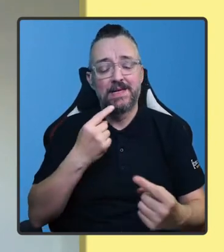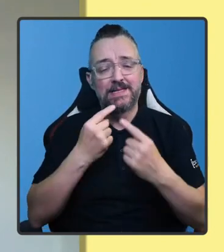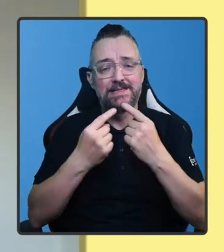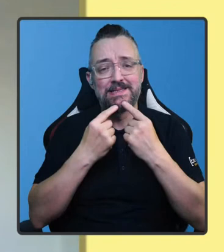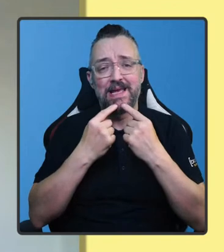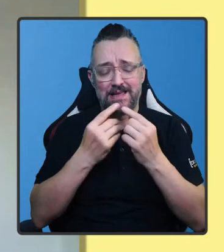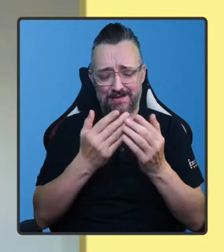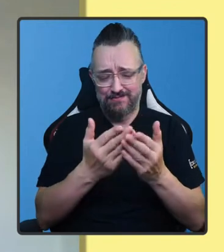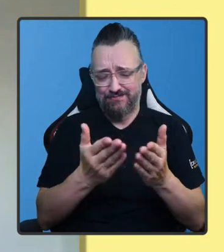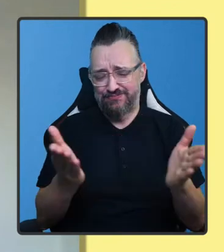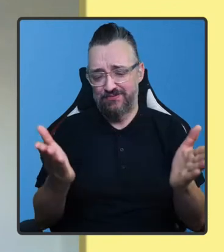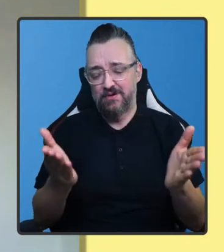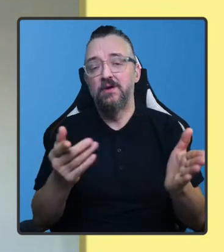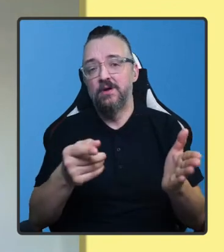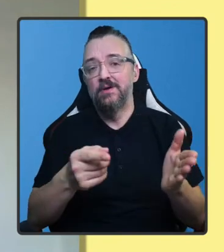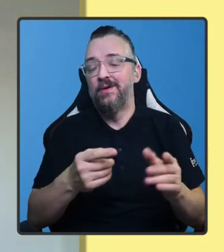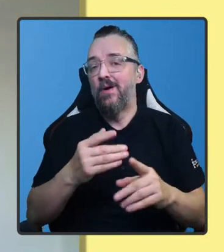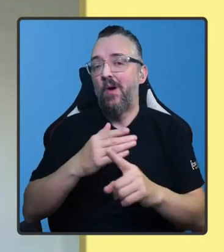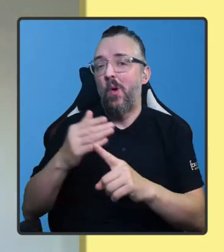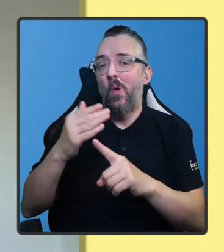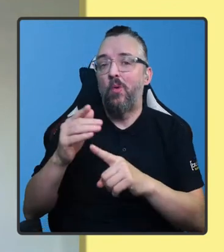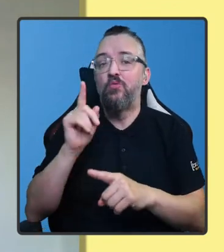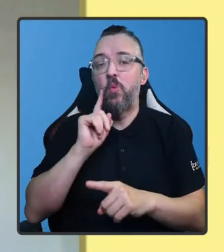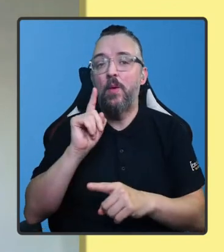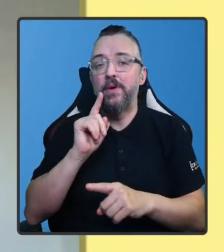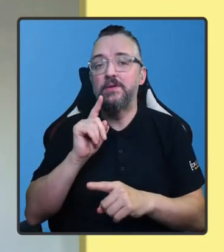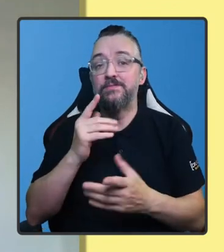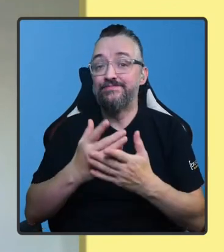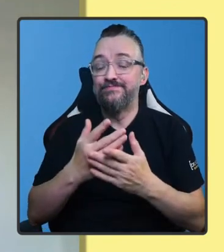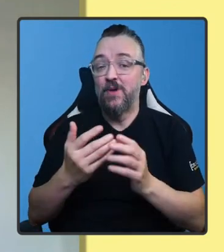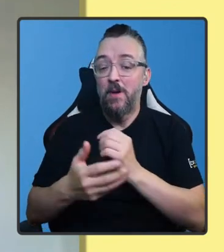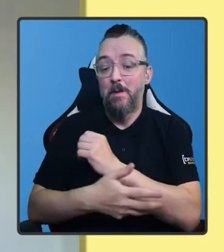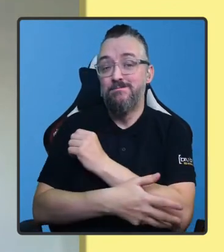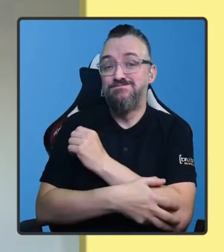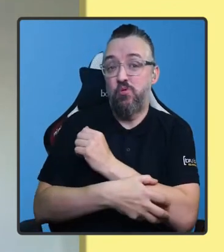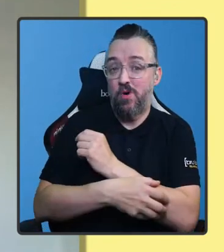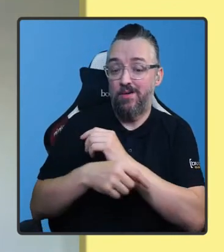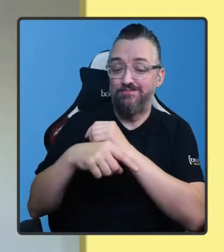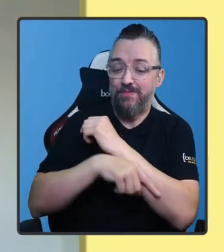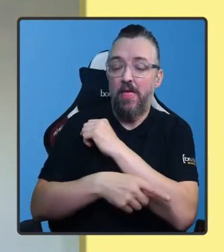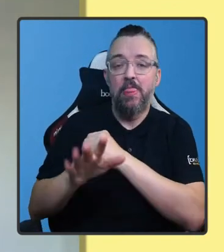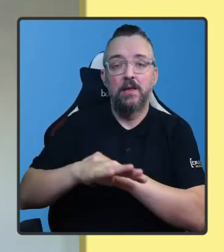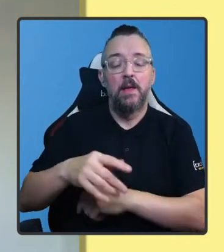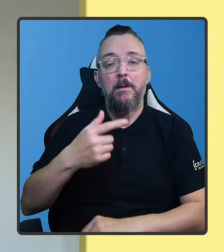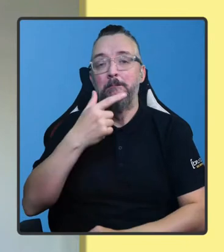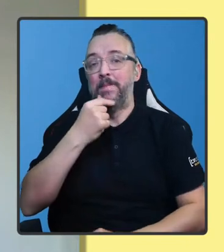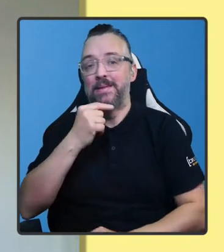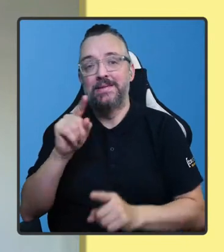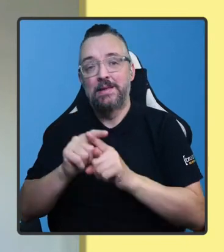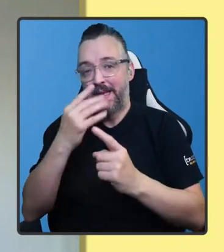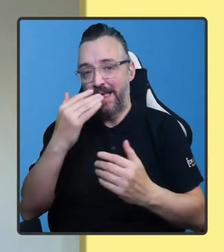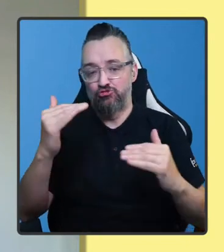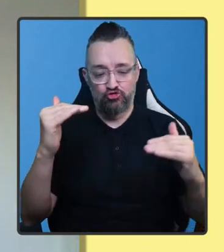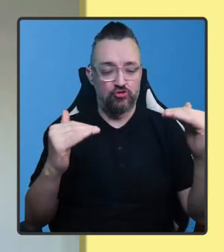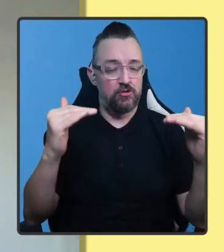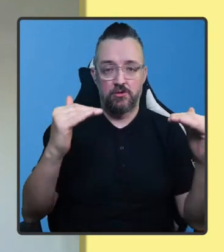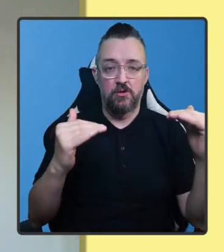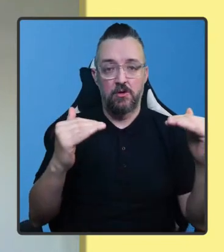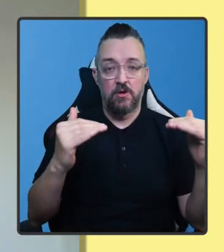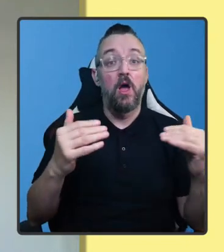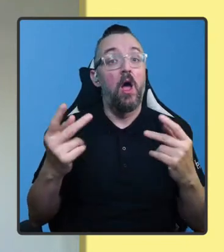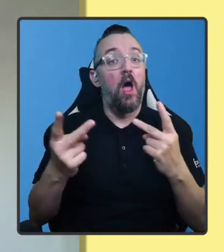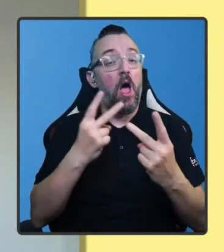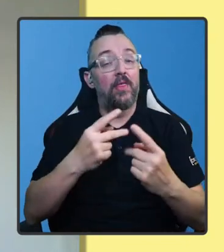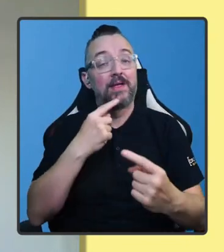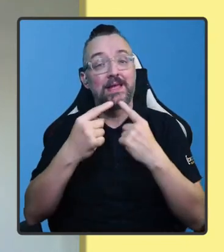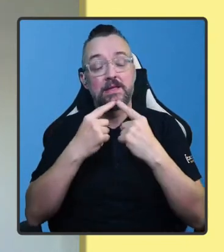older women are significantly poorer than men the same age. There's also a wealth of data that shows that the pay